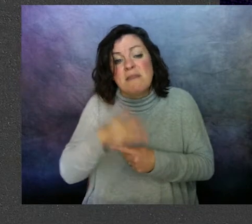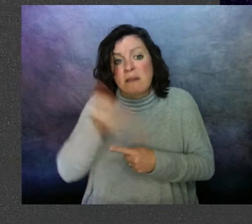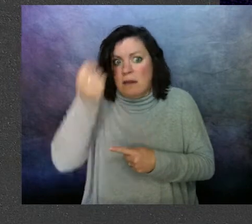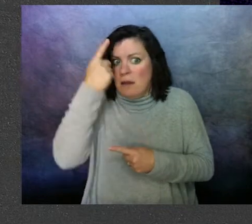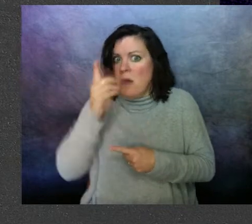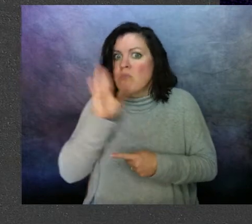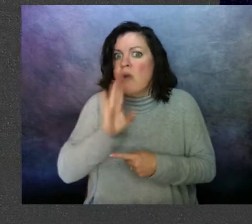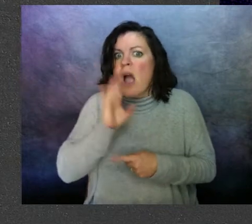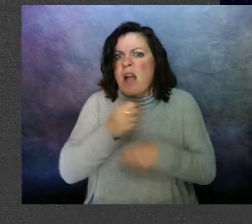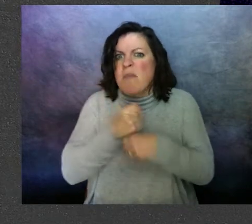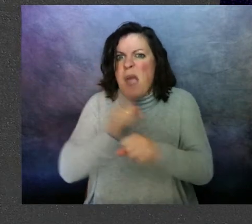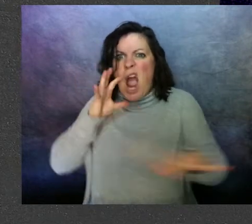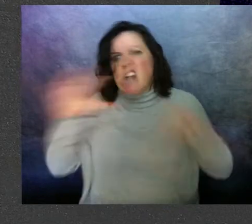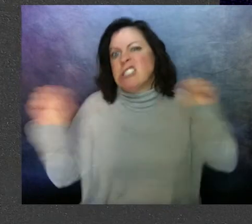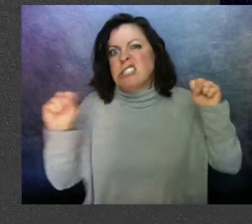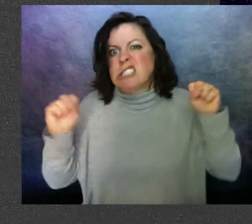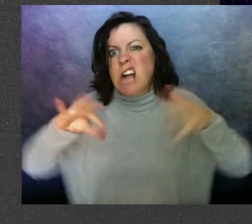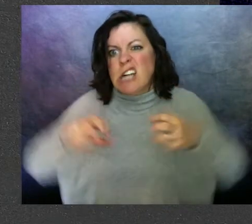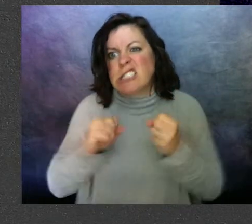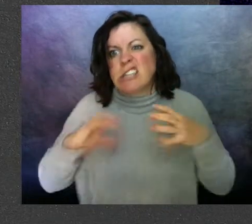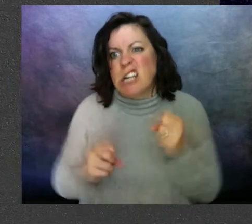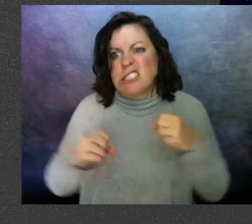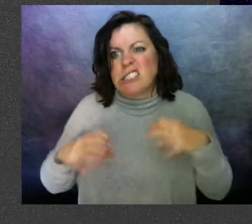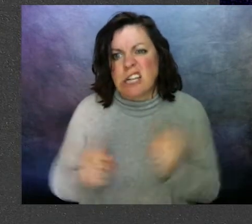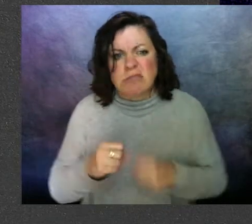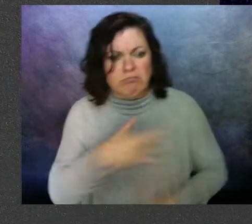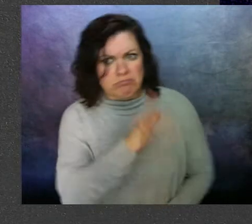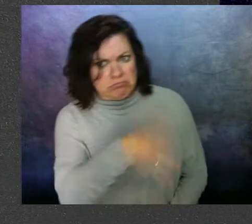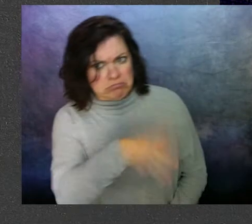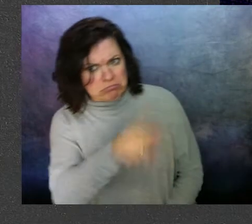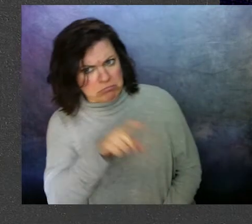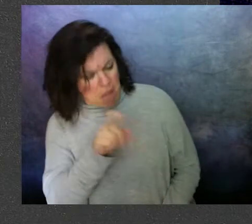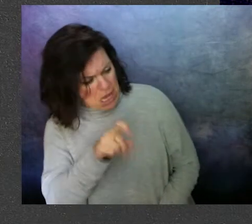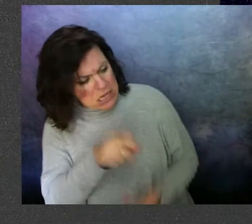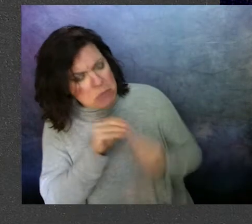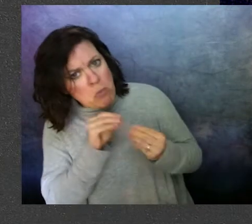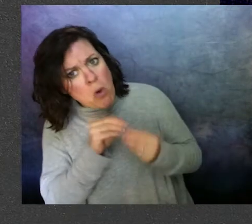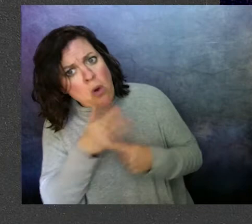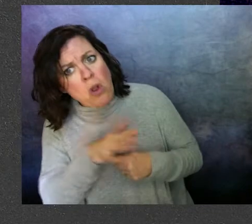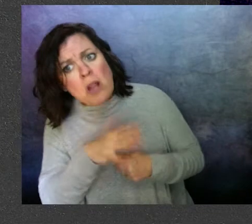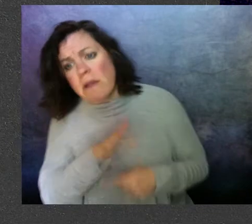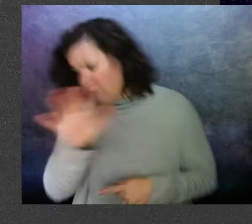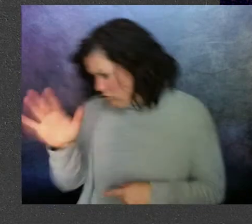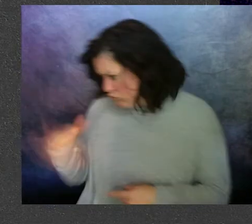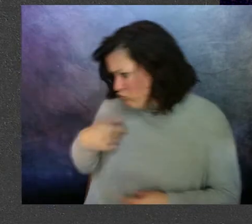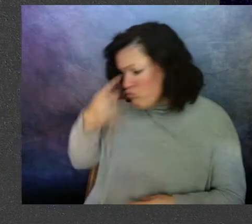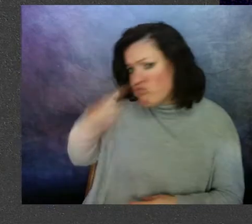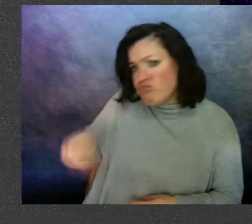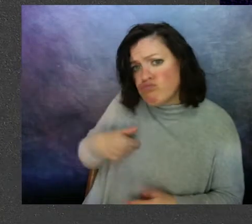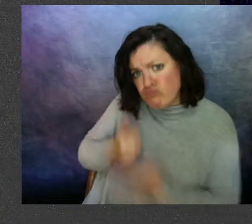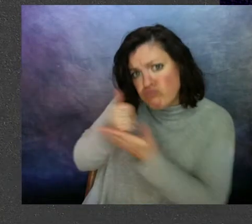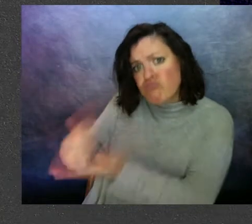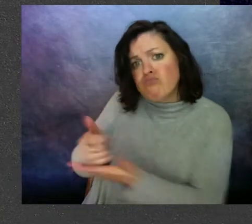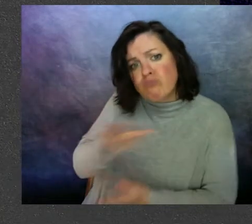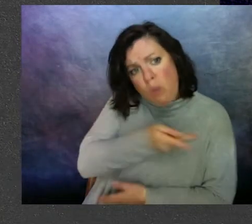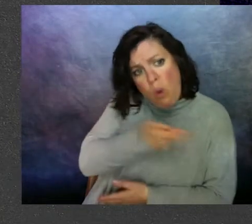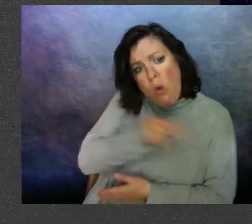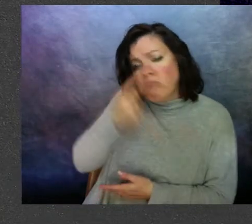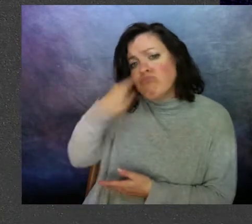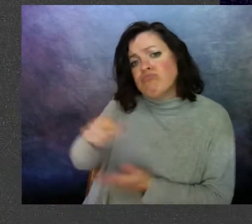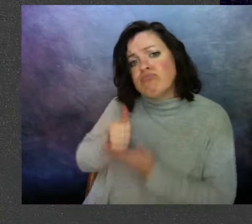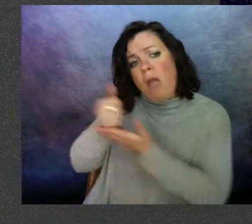sound. I need more leaves, T-Bone said. I will help, said Clifford. I will help too, said Cleo, and they did.